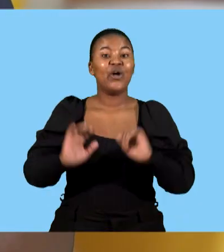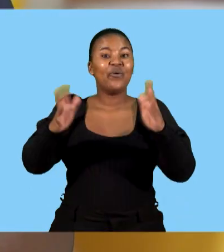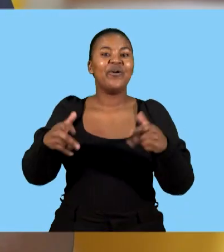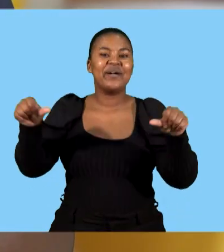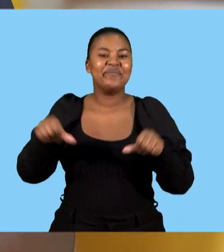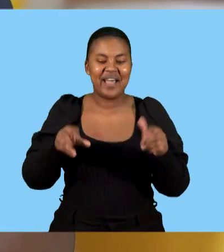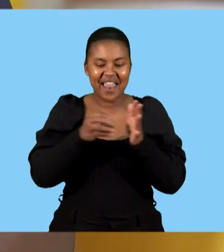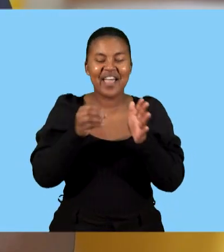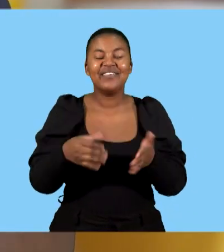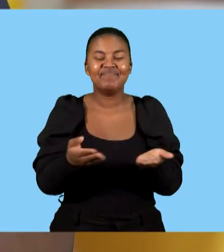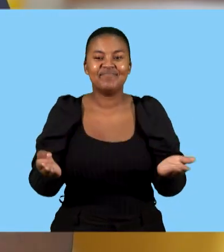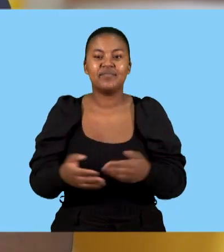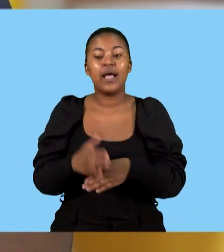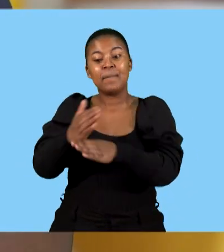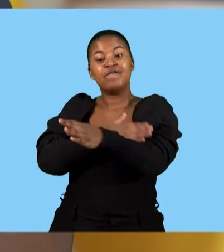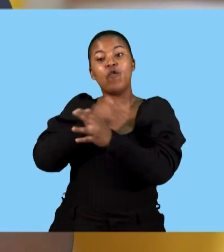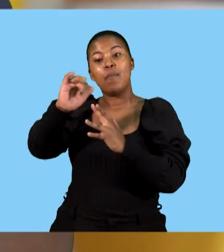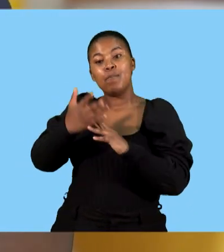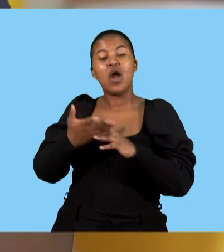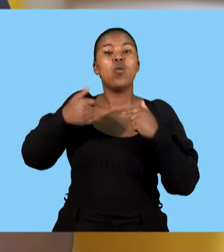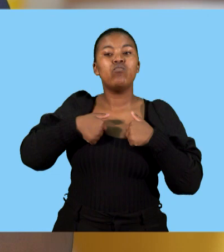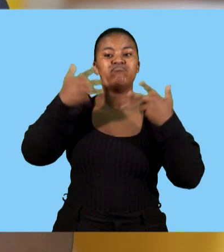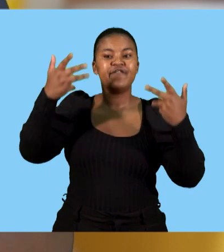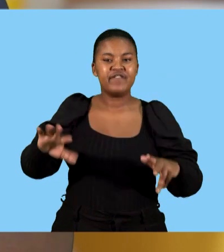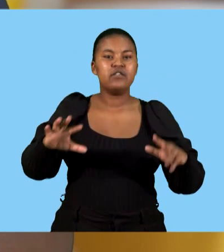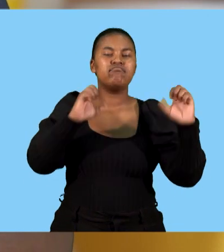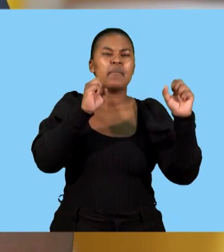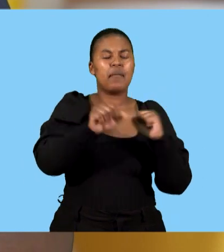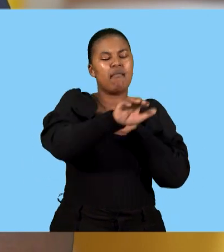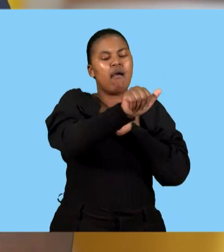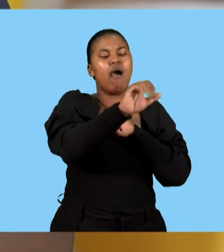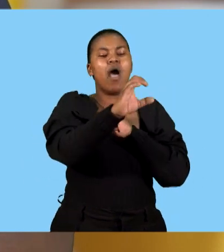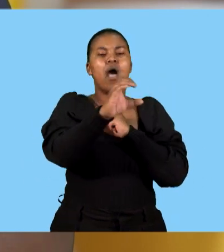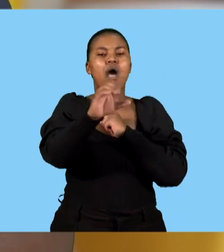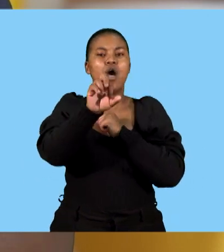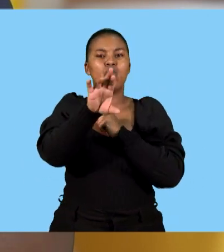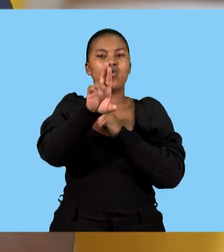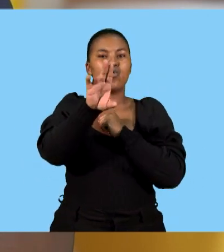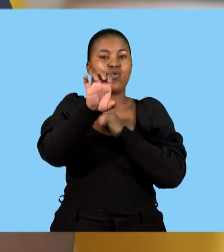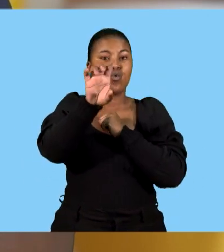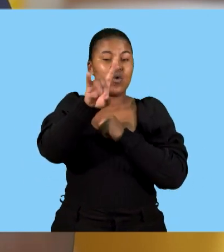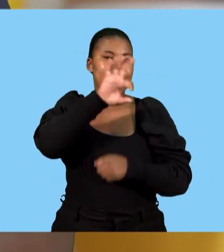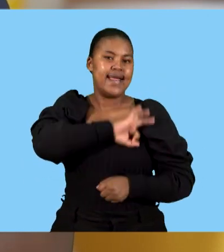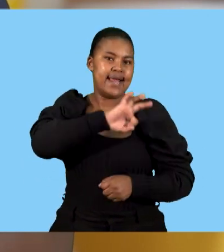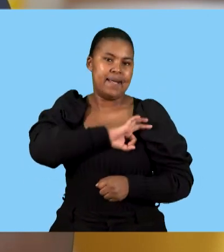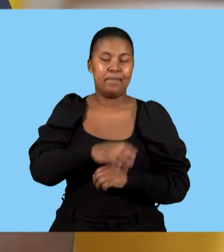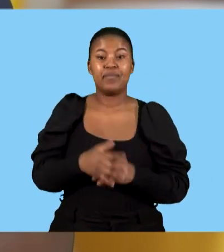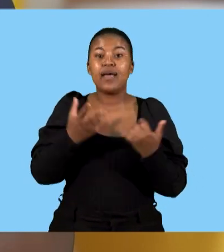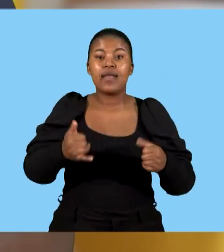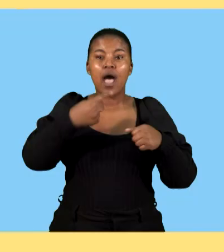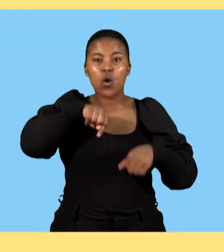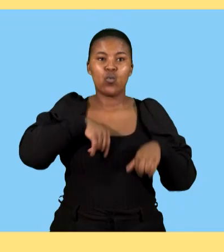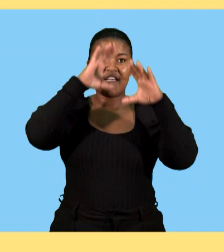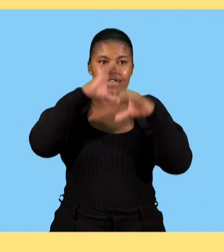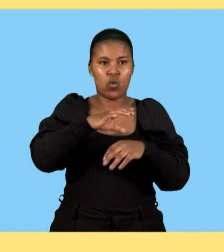Welcome back, dear learners. Before the ad break, we dealt with accrued income. Now let us look at accrued expense. This